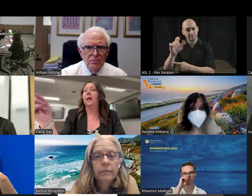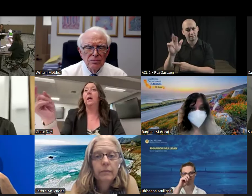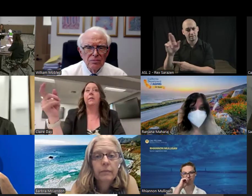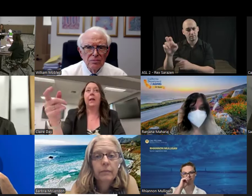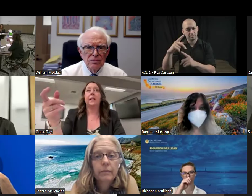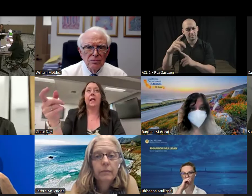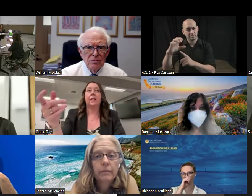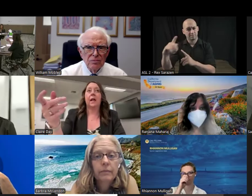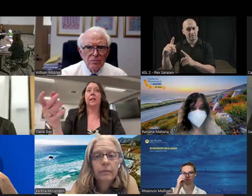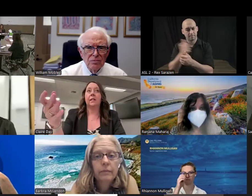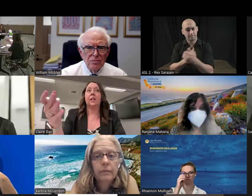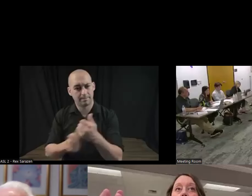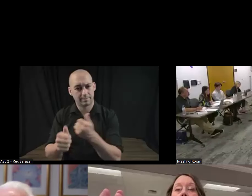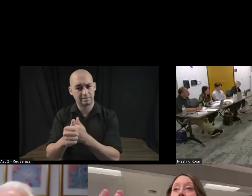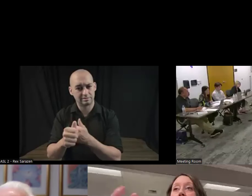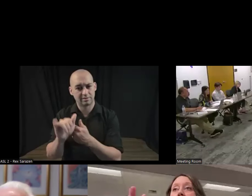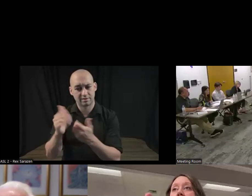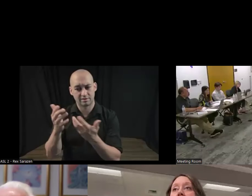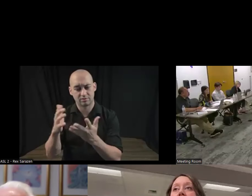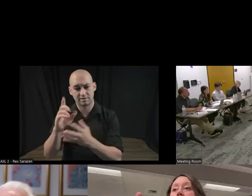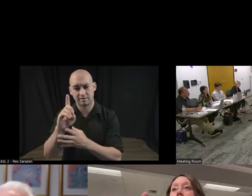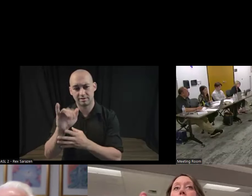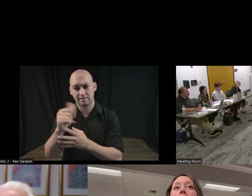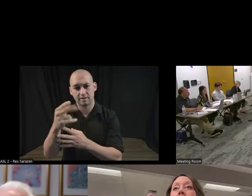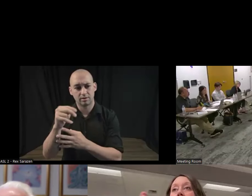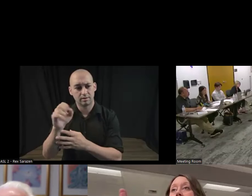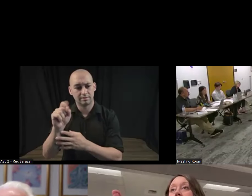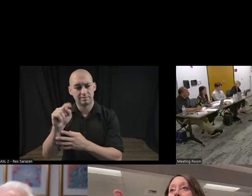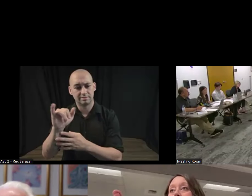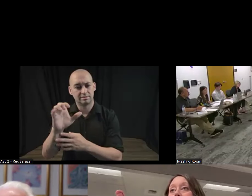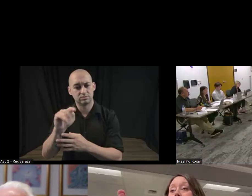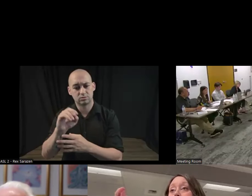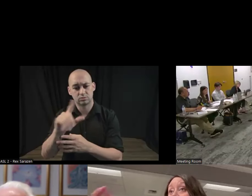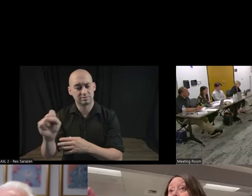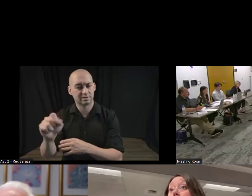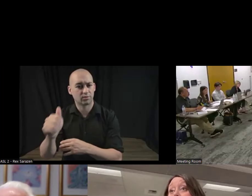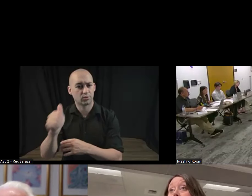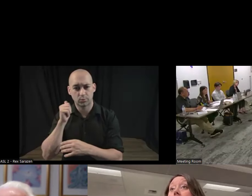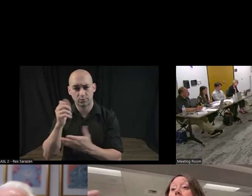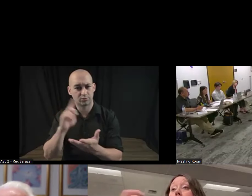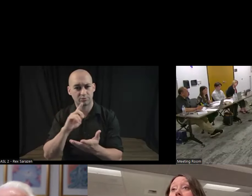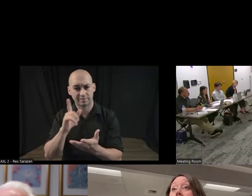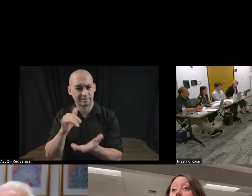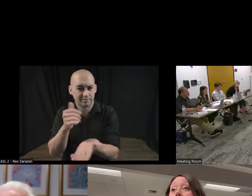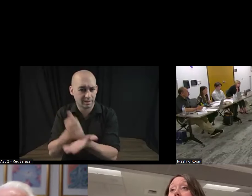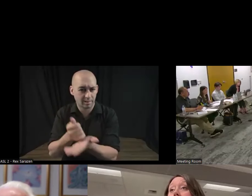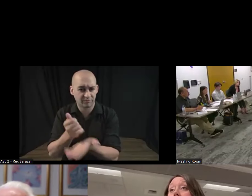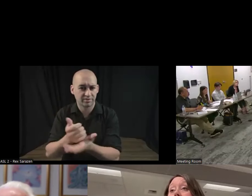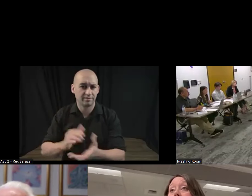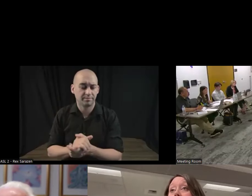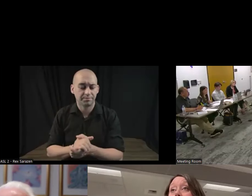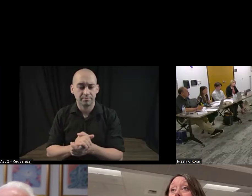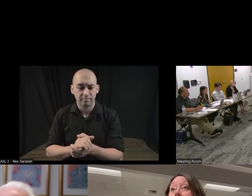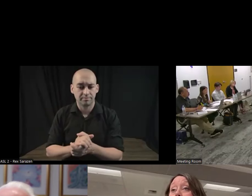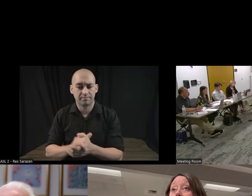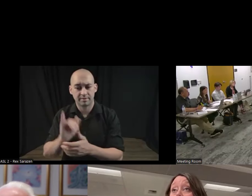existing validated diagnostic tools, because they won't necessarily be helpful with the